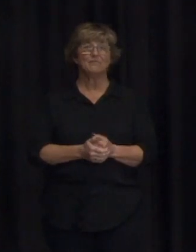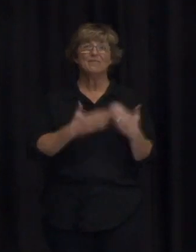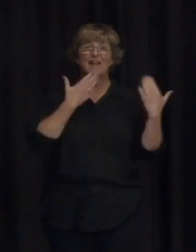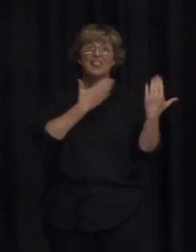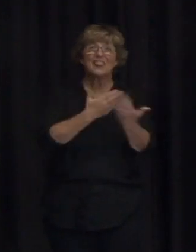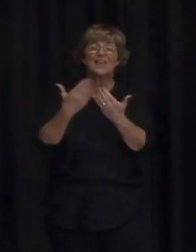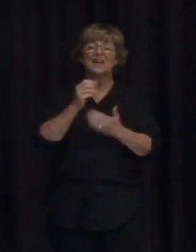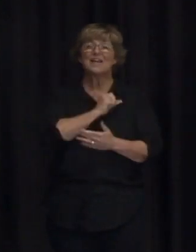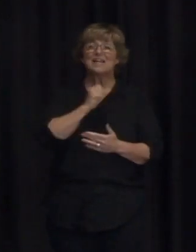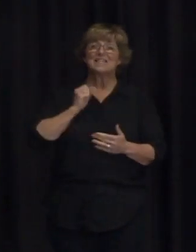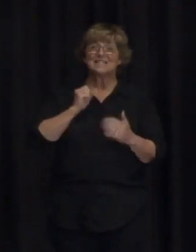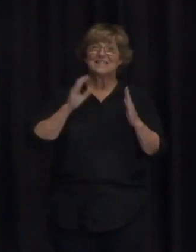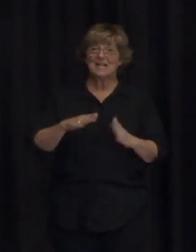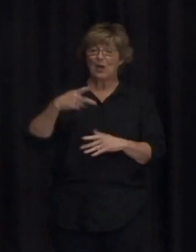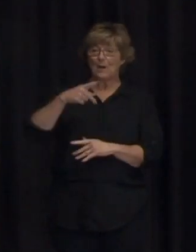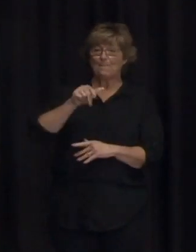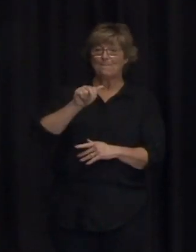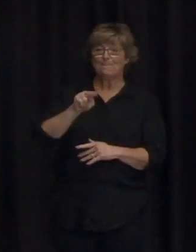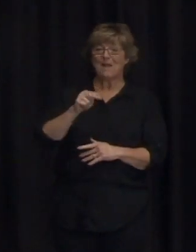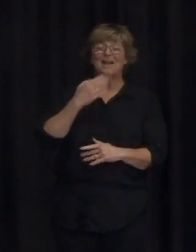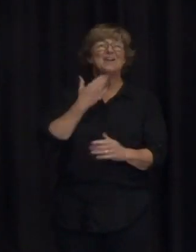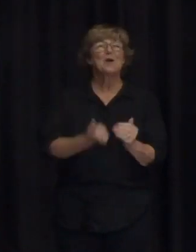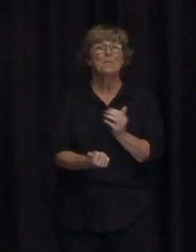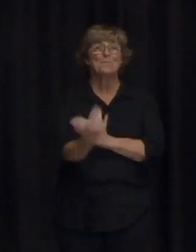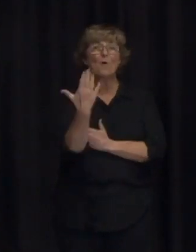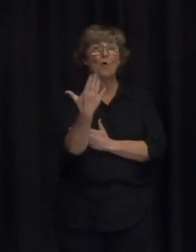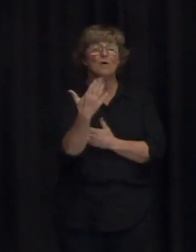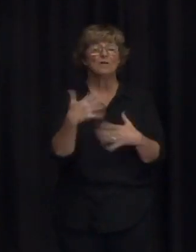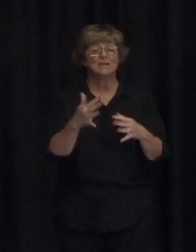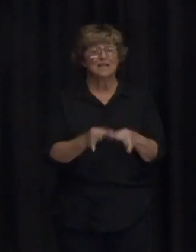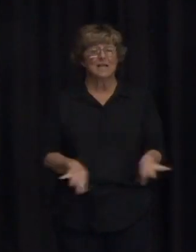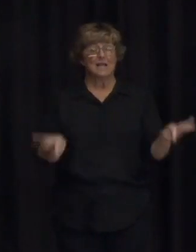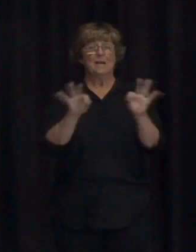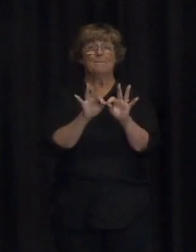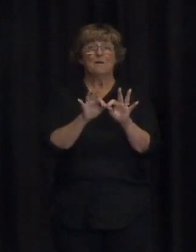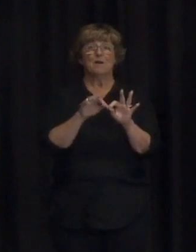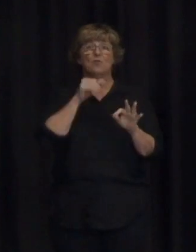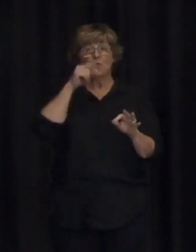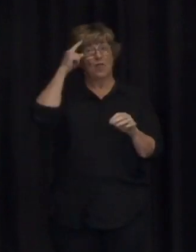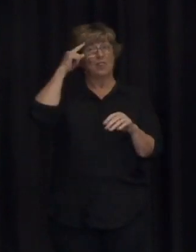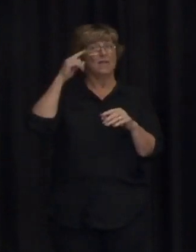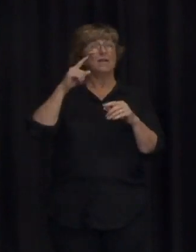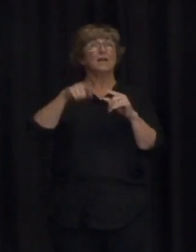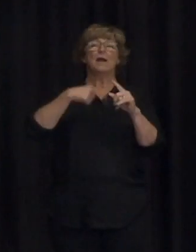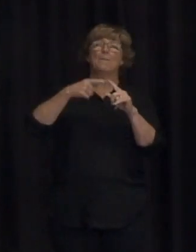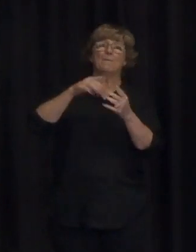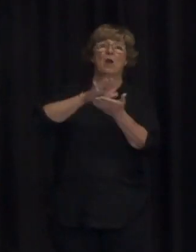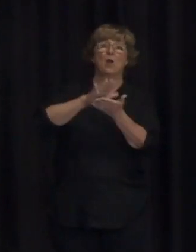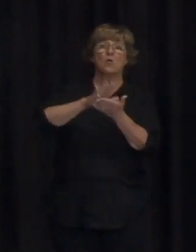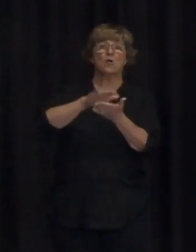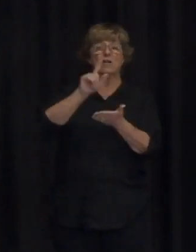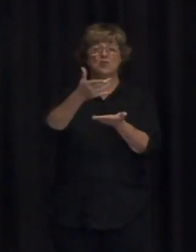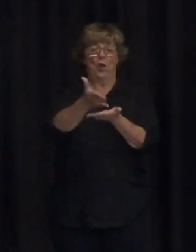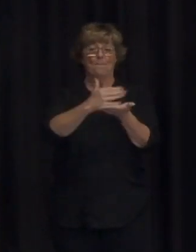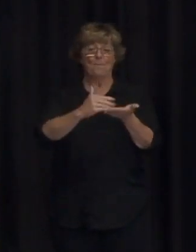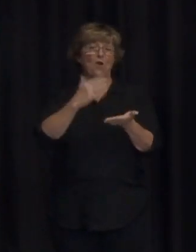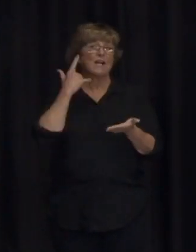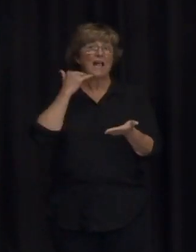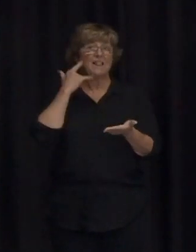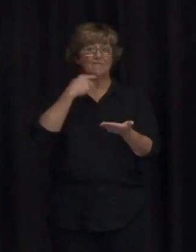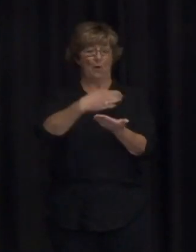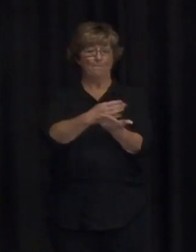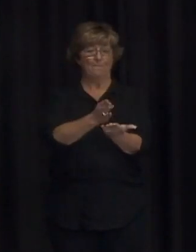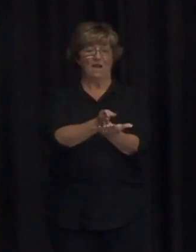Thank you, Senator Pan. Good morning. It's important that we do not think about schools as just a part of California's